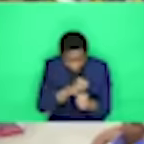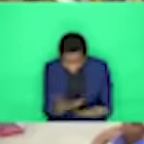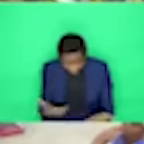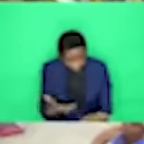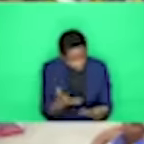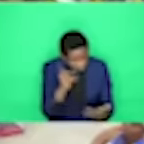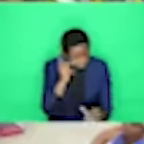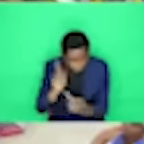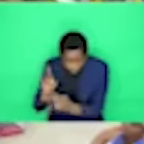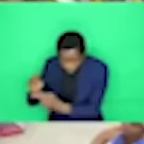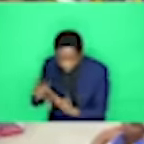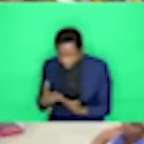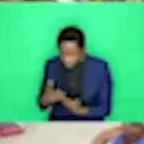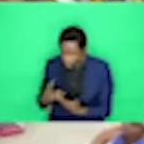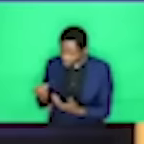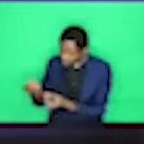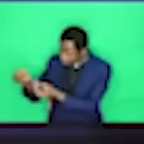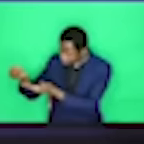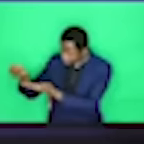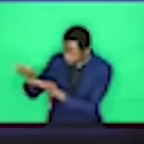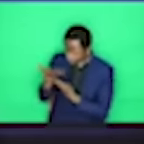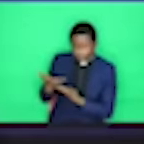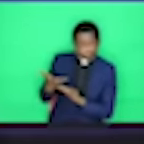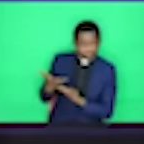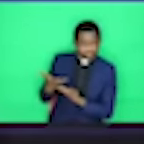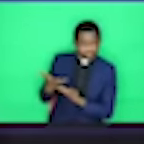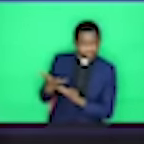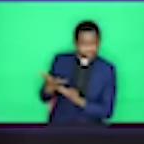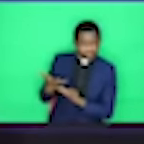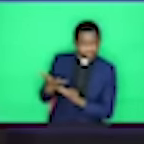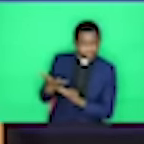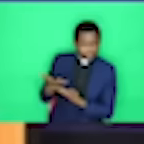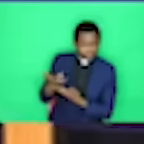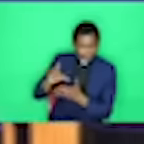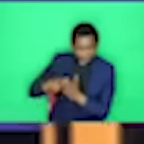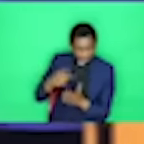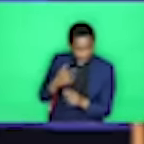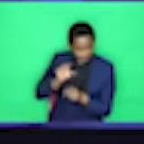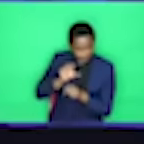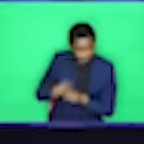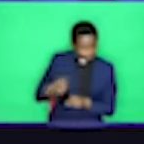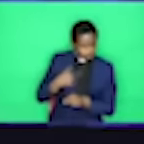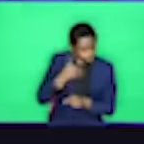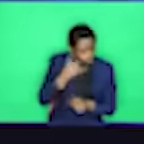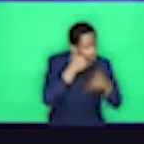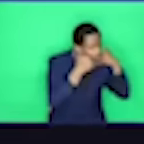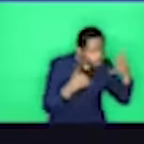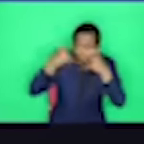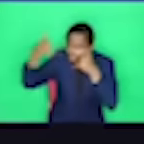when he said that, it made me to continue the course and make sure that every place is